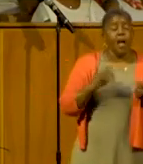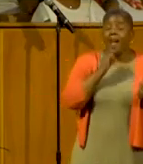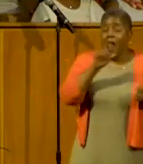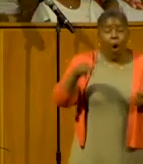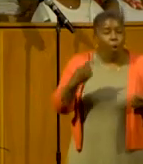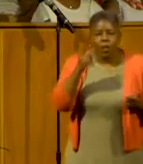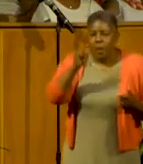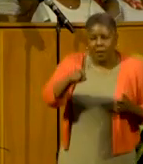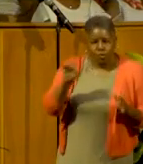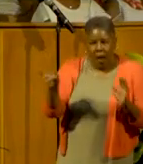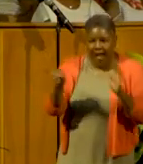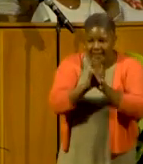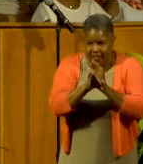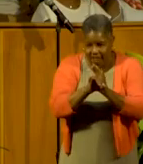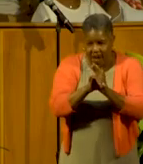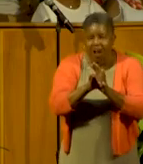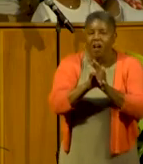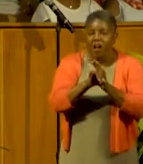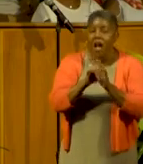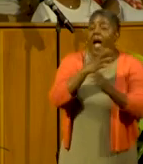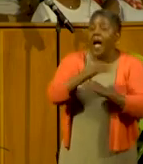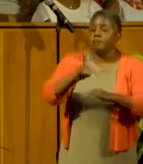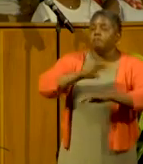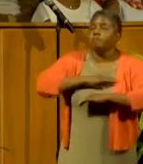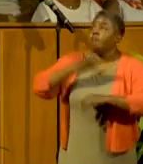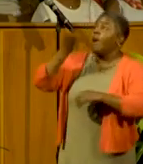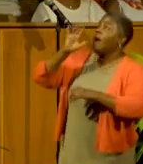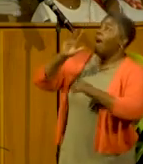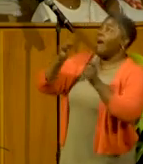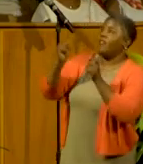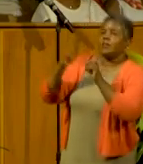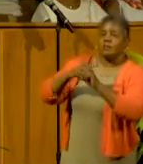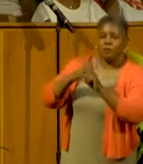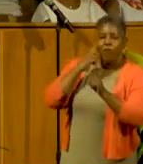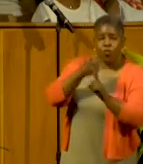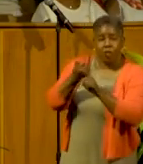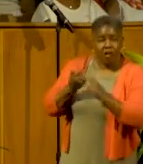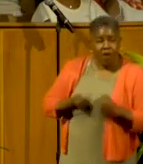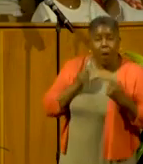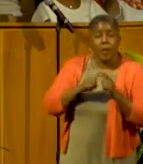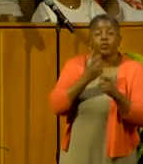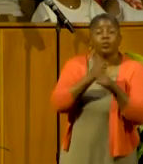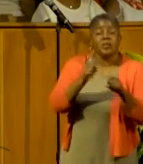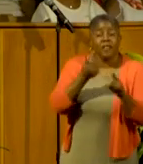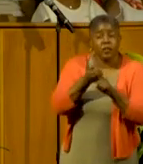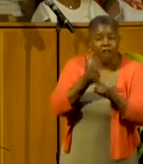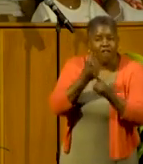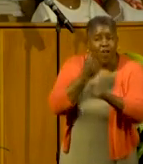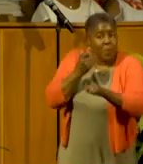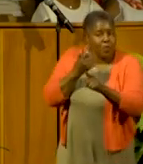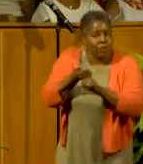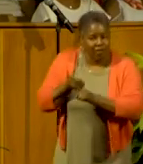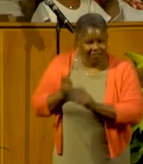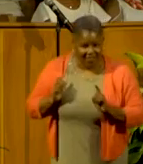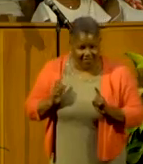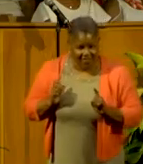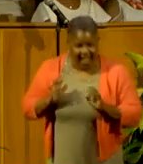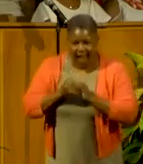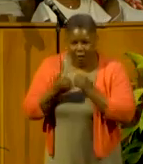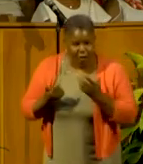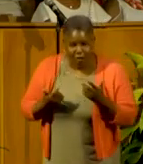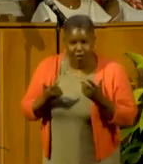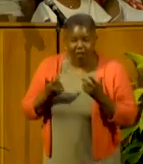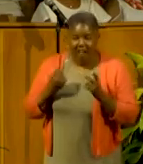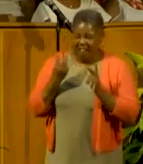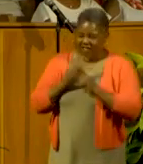Not only must you identify and fulfill your God-given assignment, but in order to save yourself from yourself and